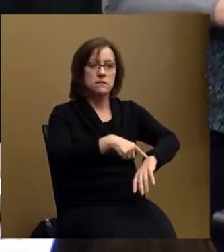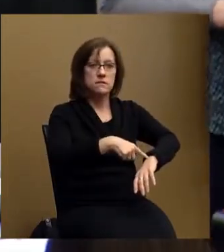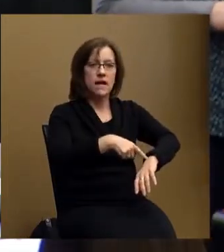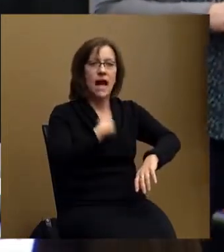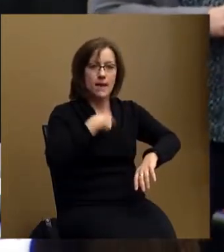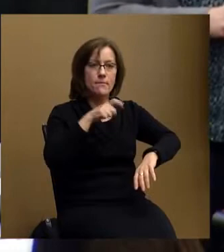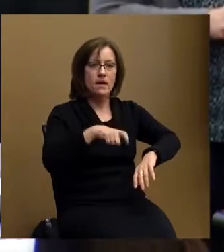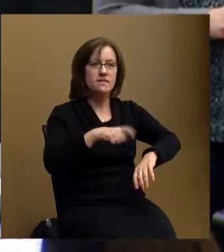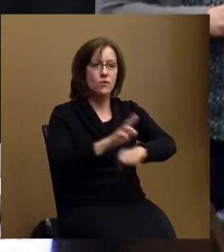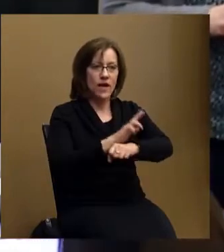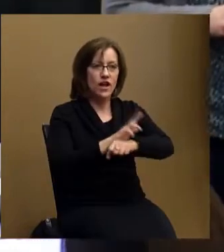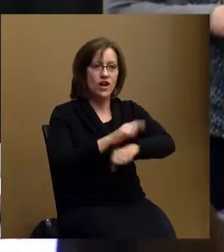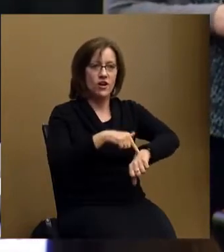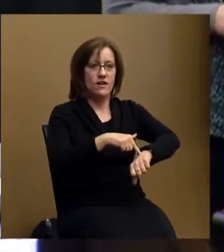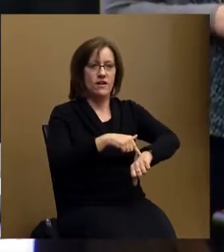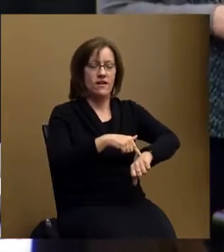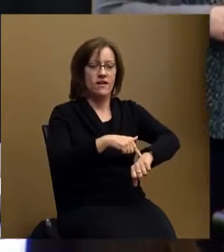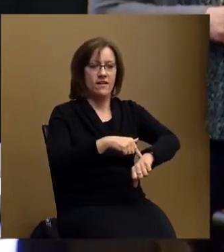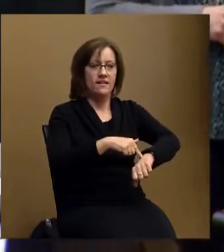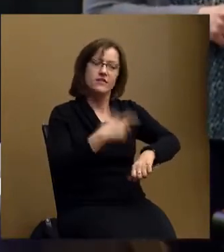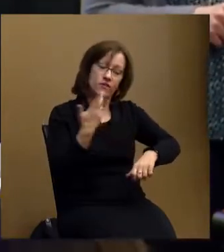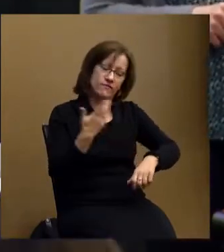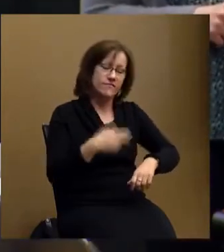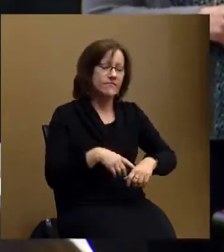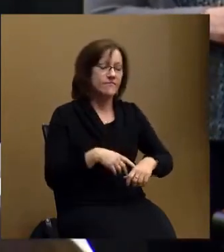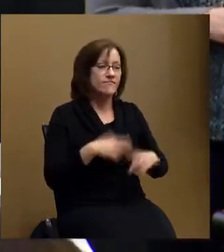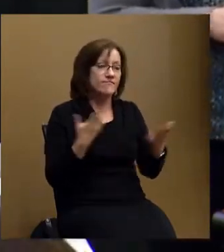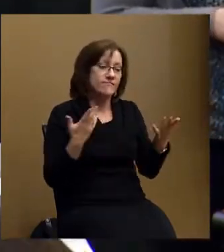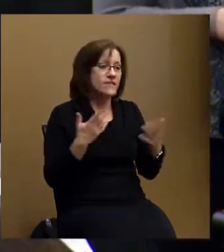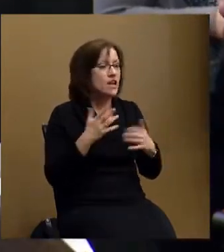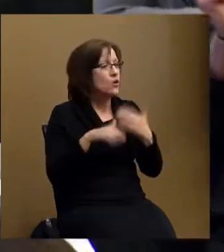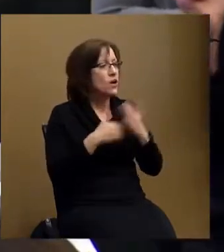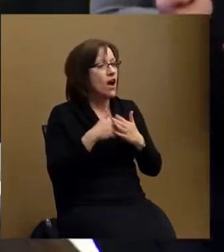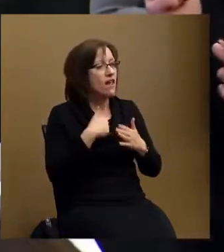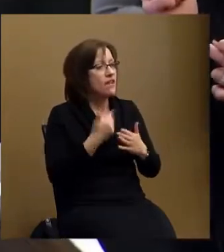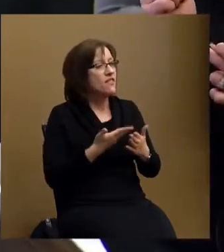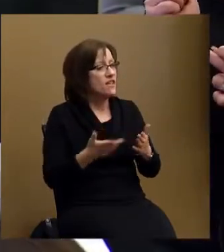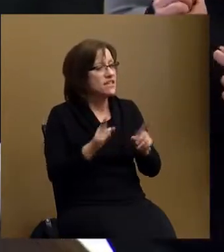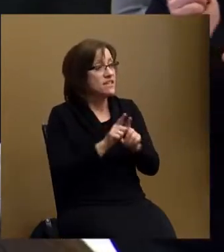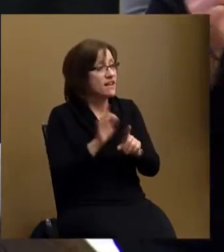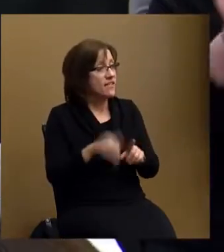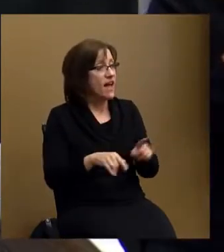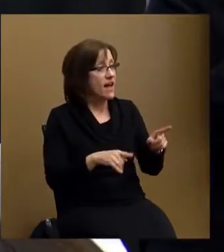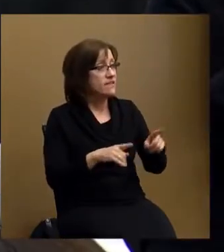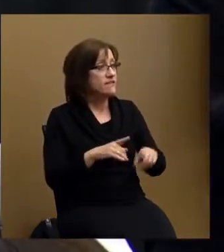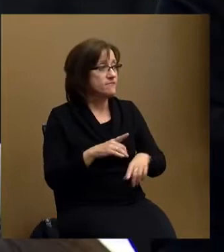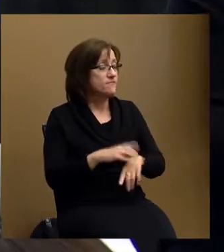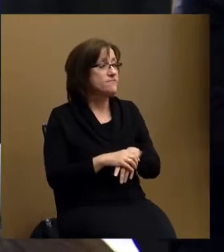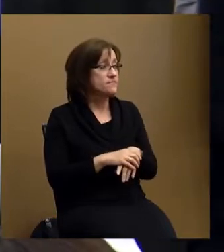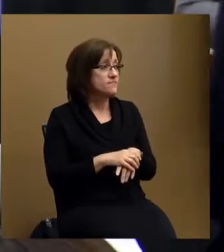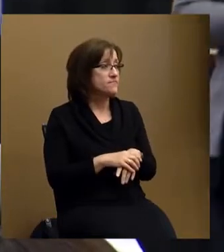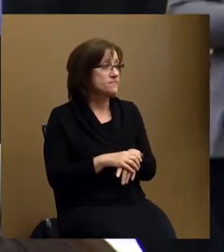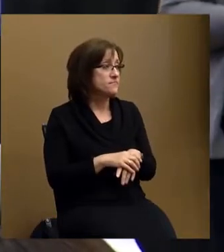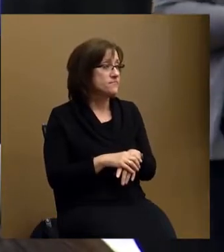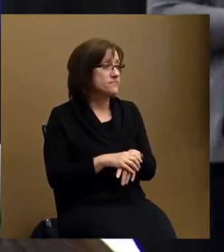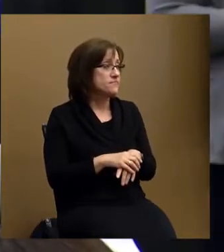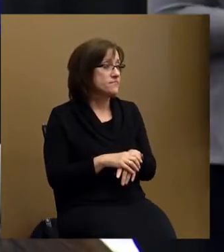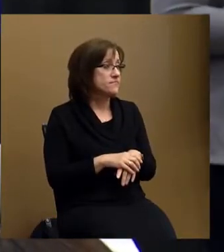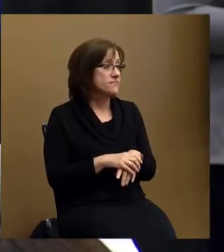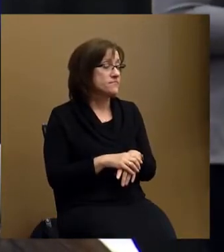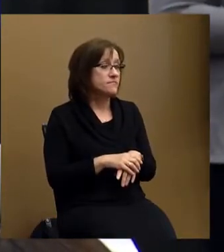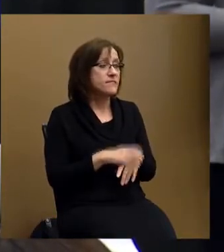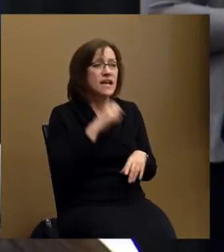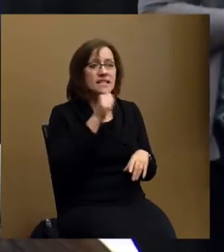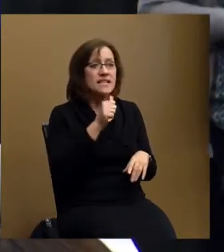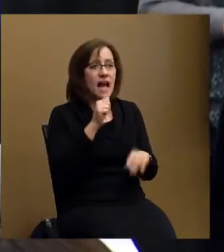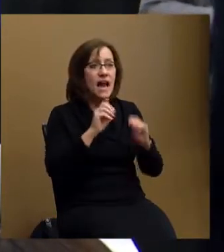think about what that can go to next. But I mean, I think we all have things like this, right? That it doesn't stand out.